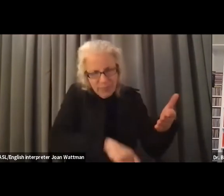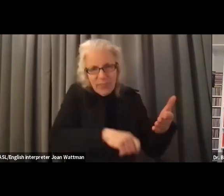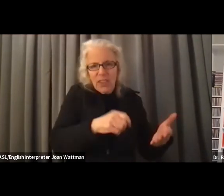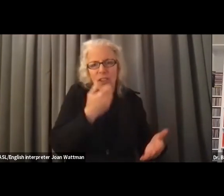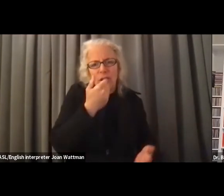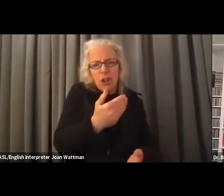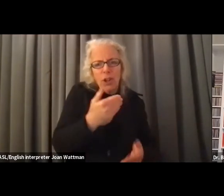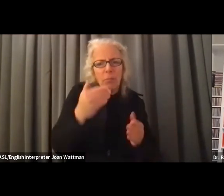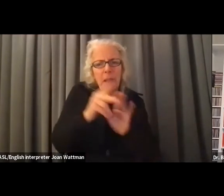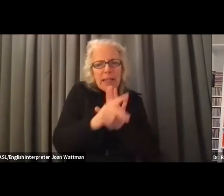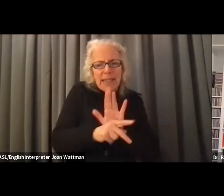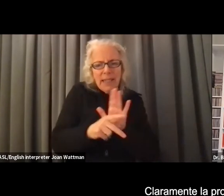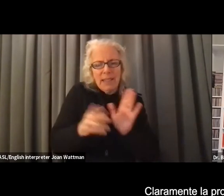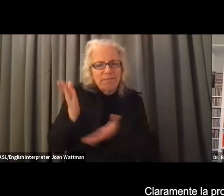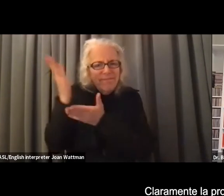forward.